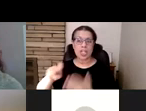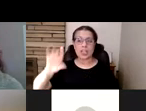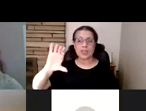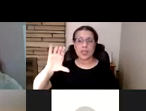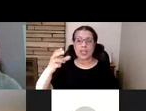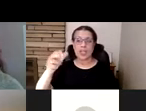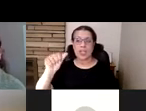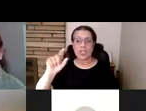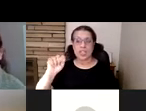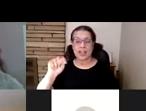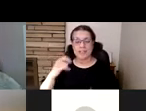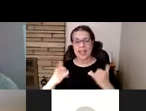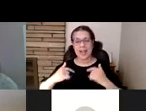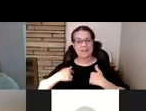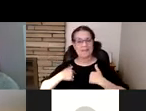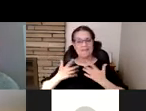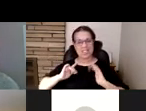going to turn it back to Lindsay to guide public comment.